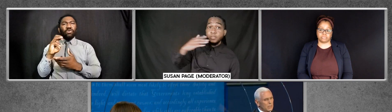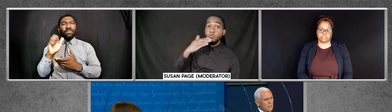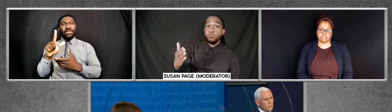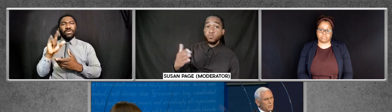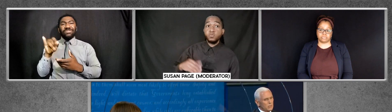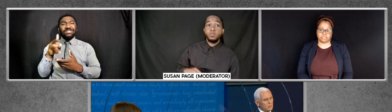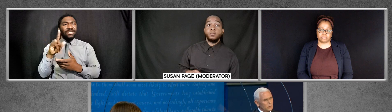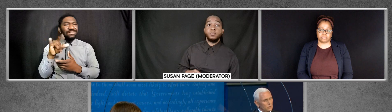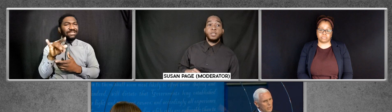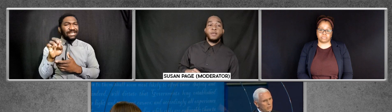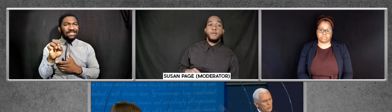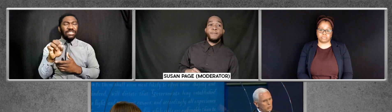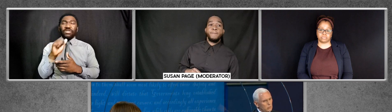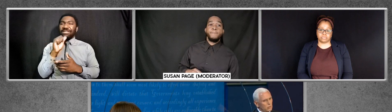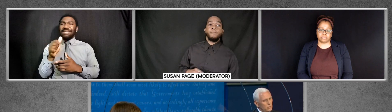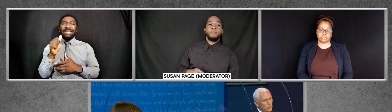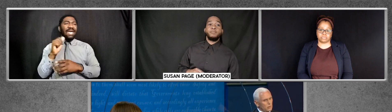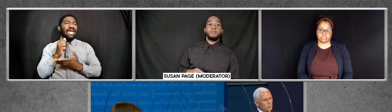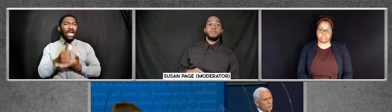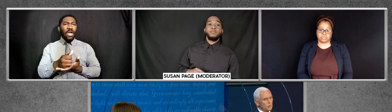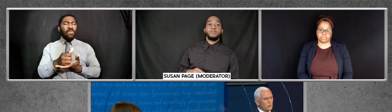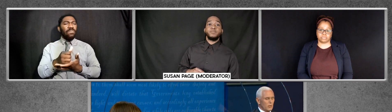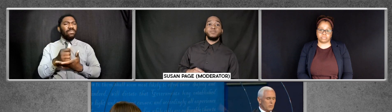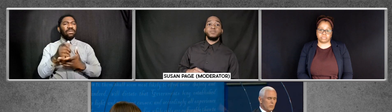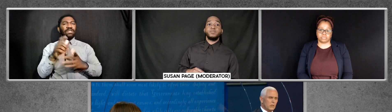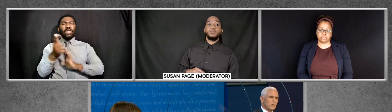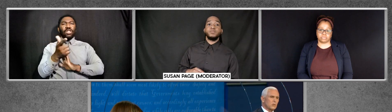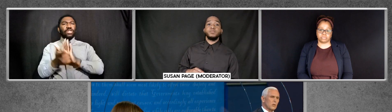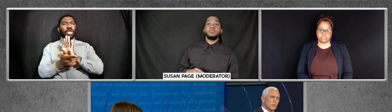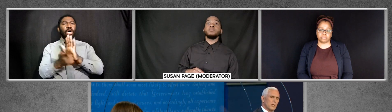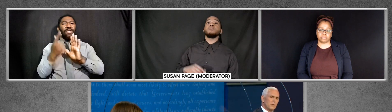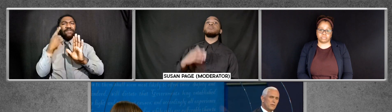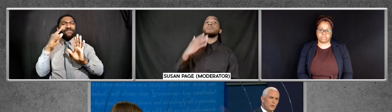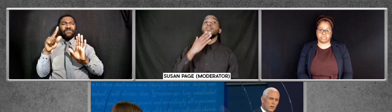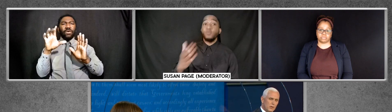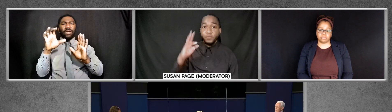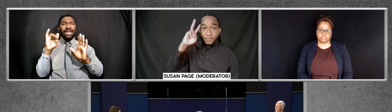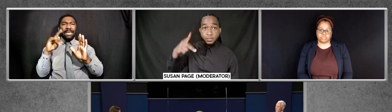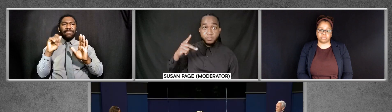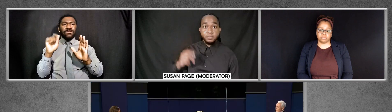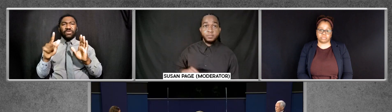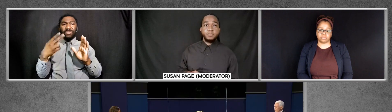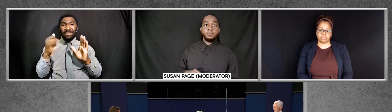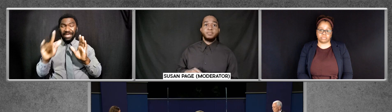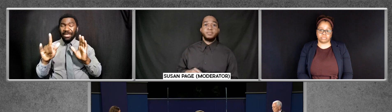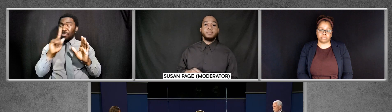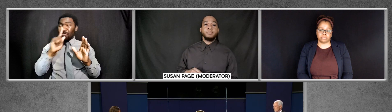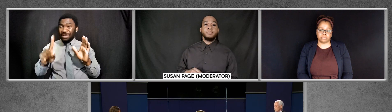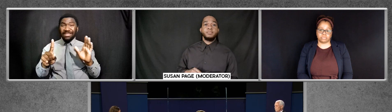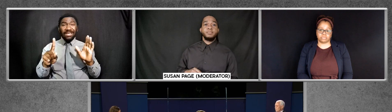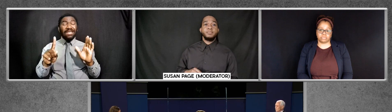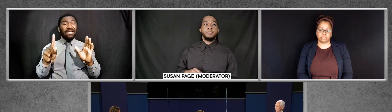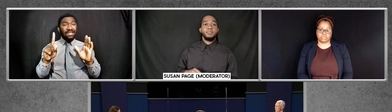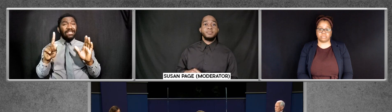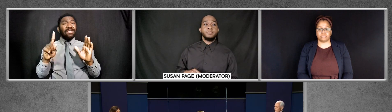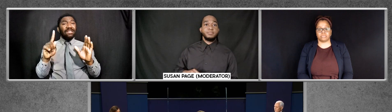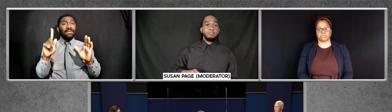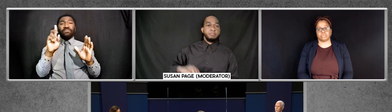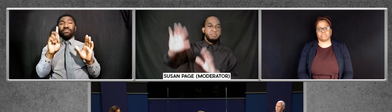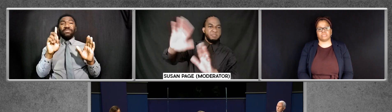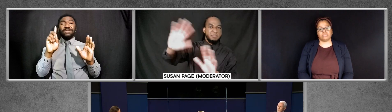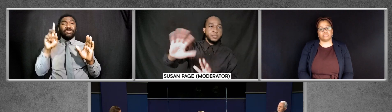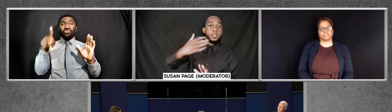Hill. I mean, the reality is your record speaks for itself. President Trump and I have fought for criminal justice reform. Thank you, Vice